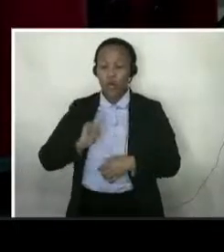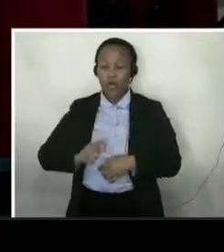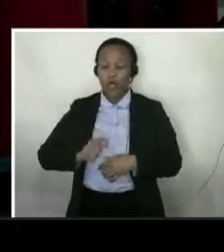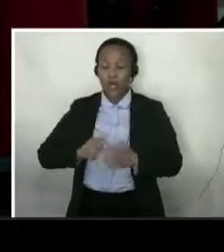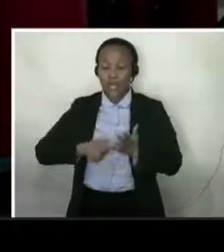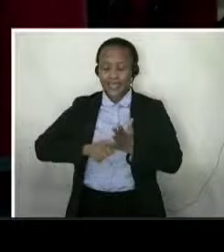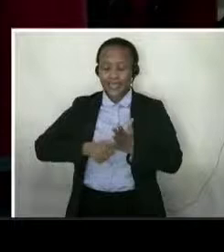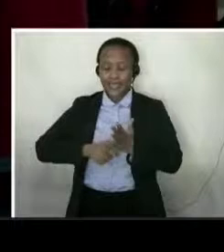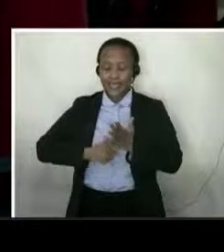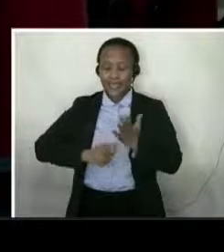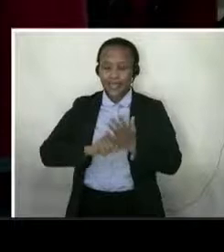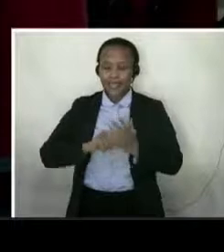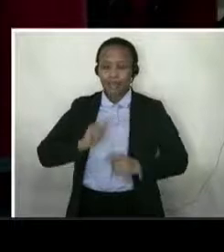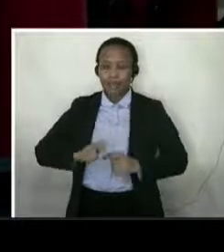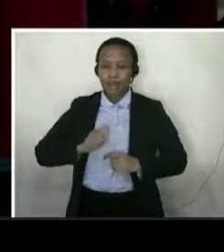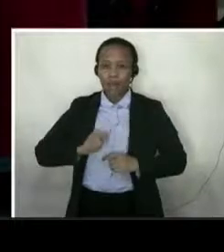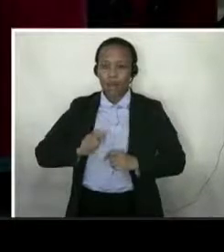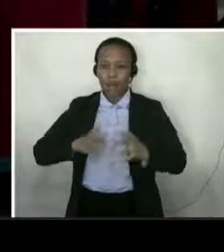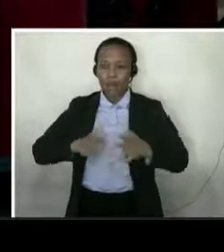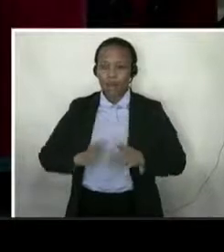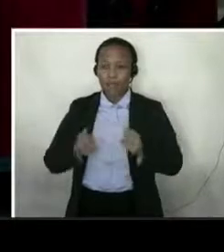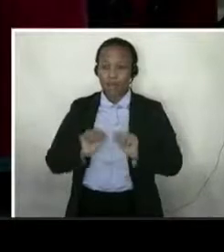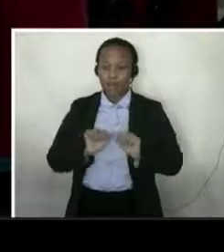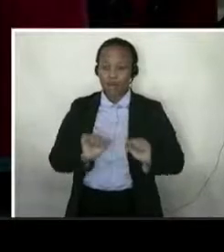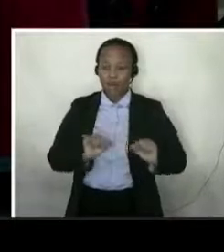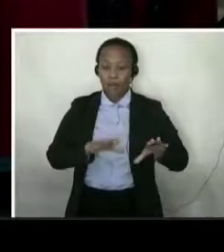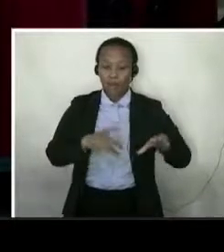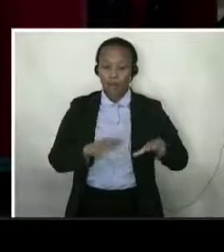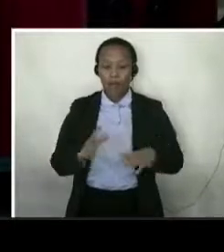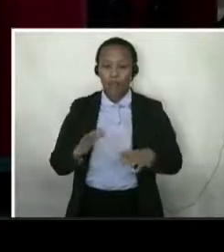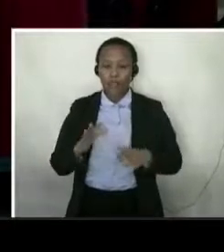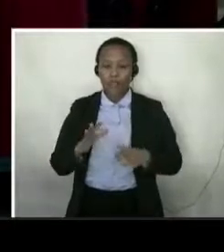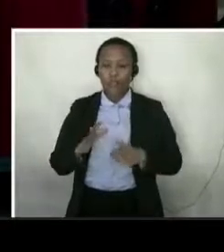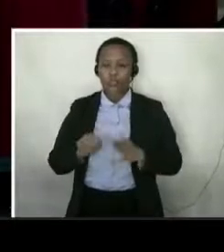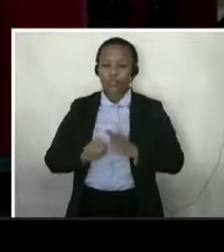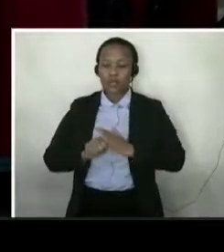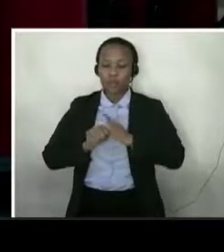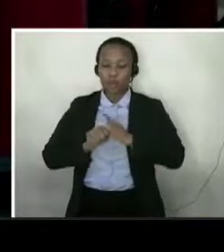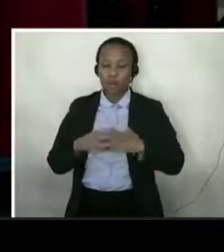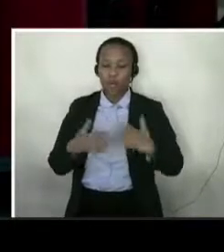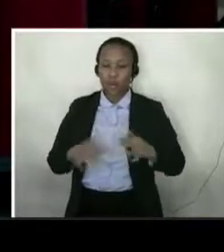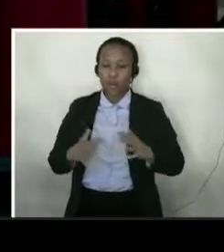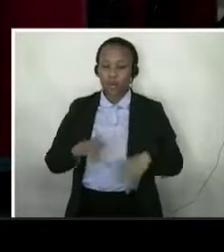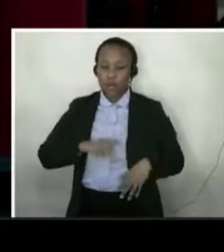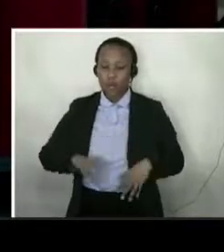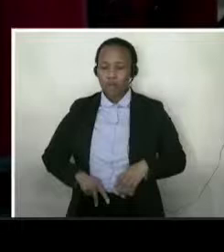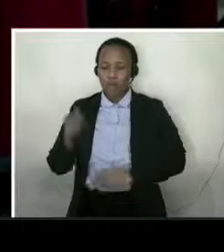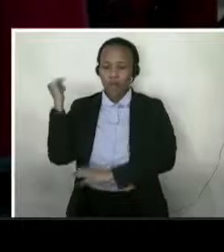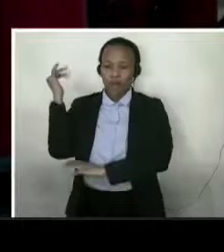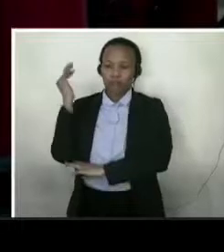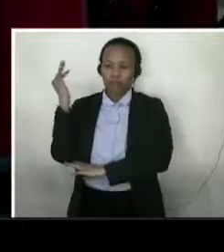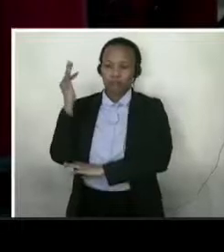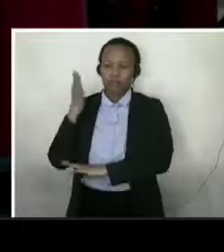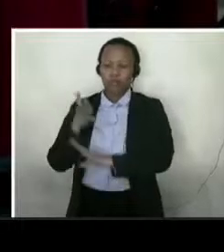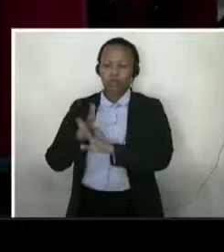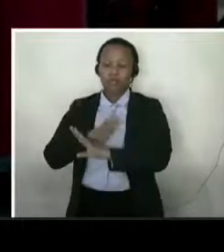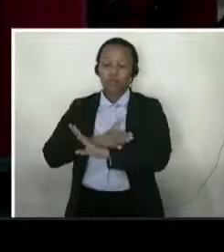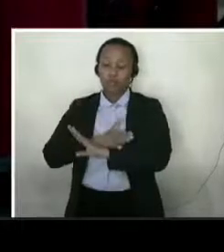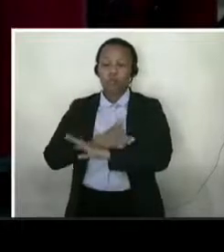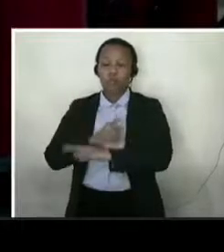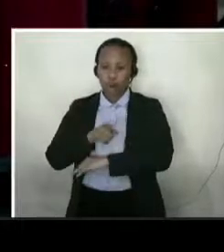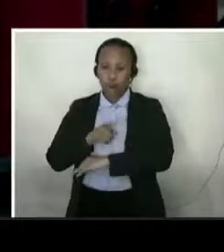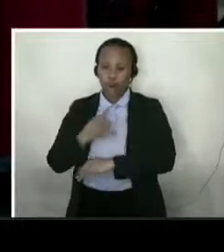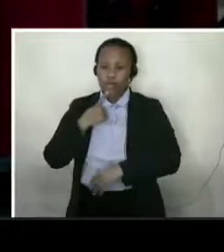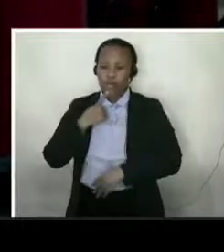must be accountable. Notwithstanding the Honorable Premier's statement earlier that gave a pat on the back of some departments